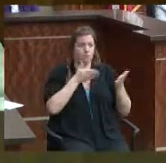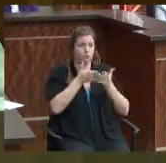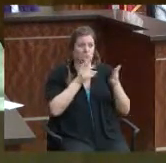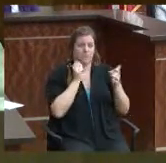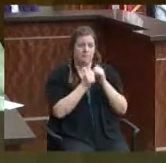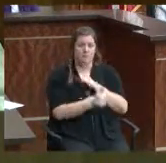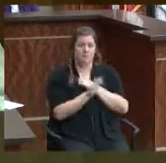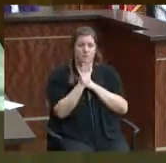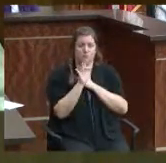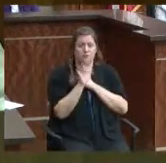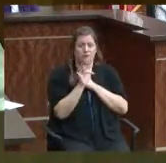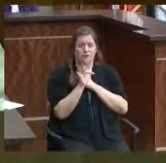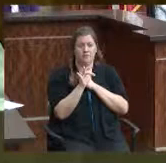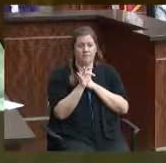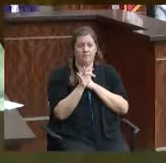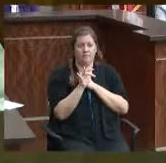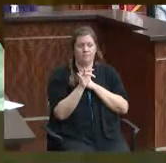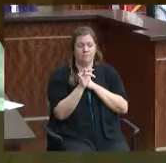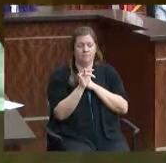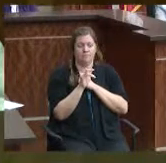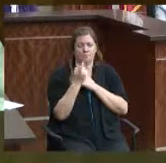past